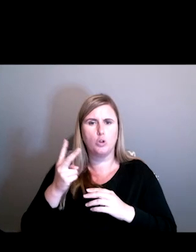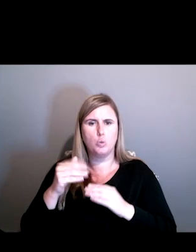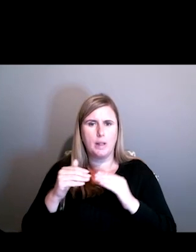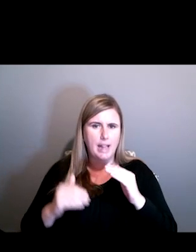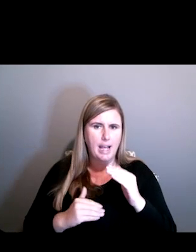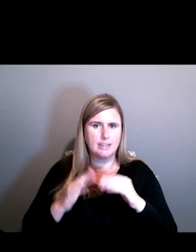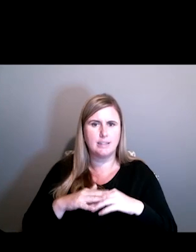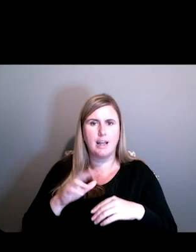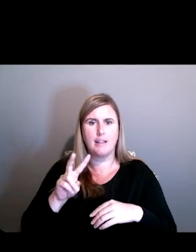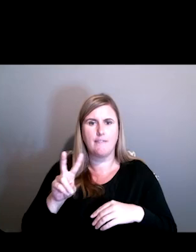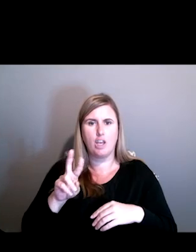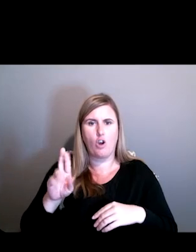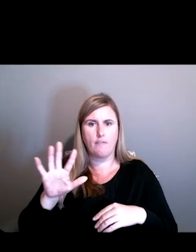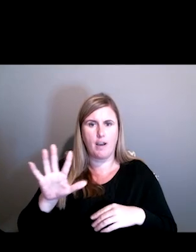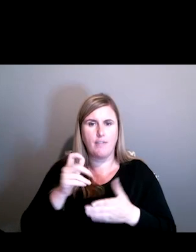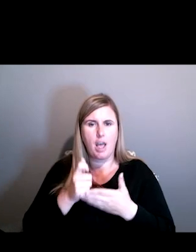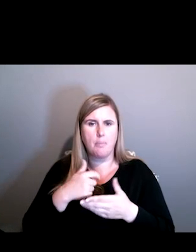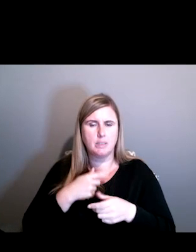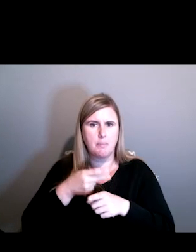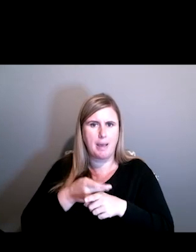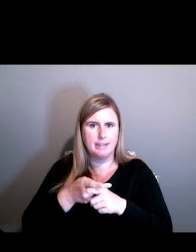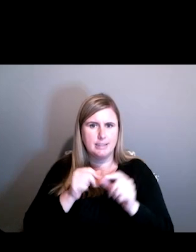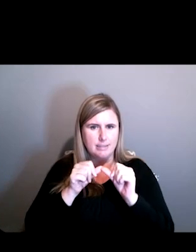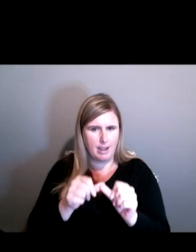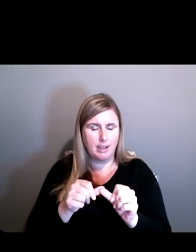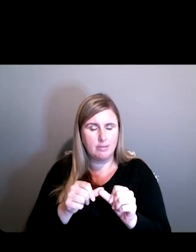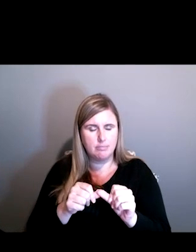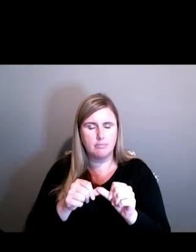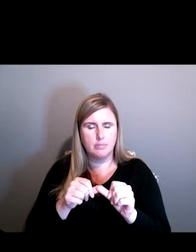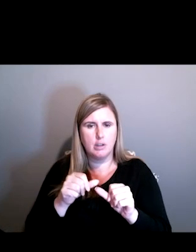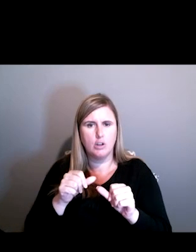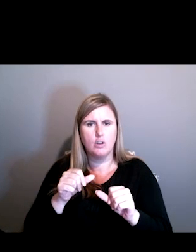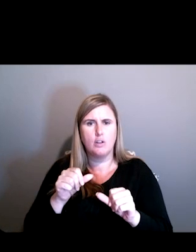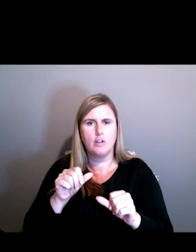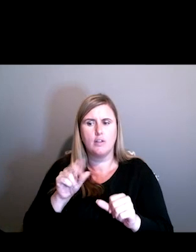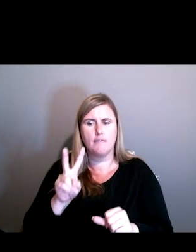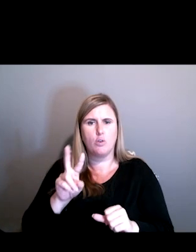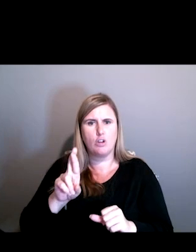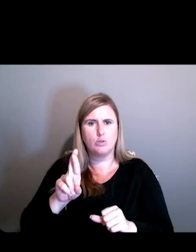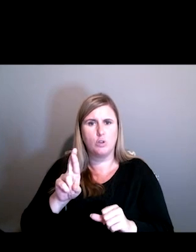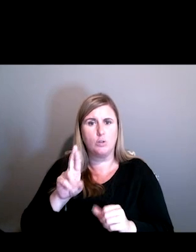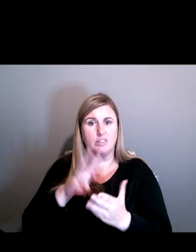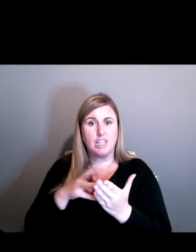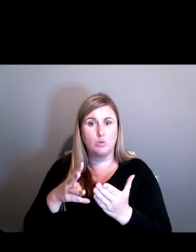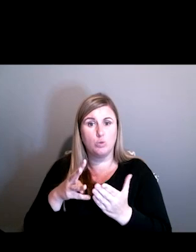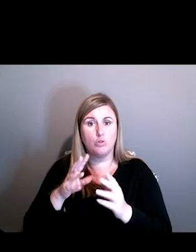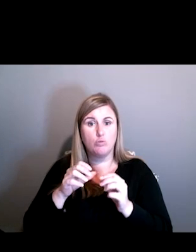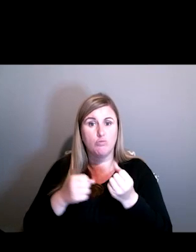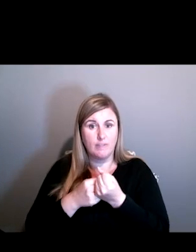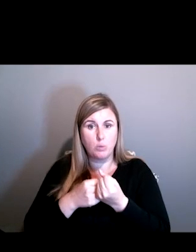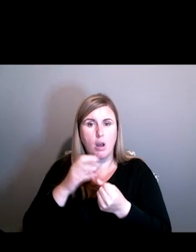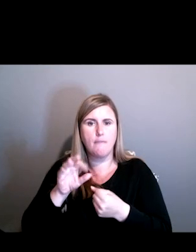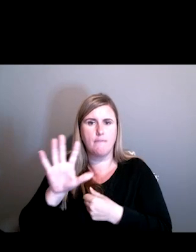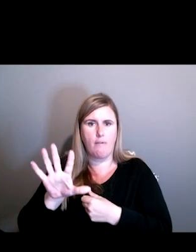more than 2 over or more than 2 less than the VR of 5, and that helps us maintain the variable ratio schedule reinforcement